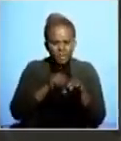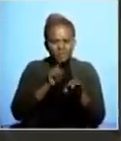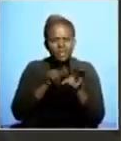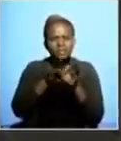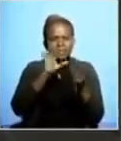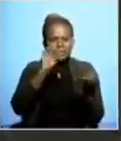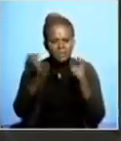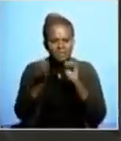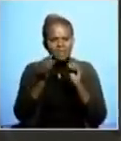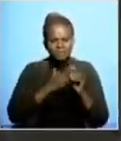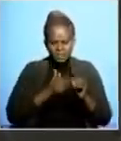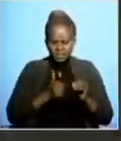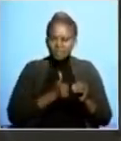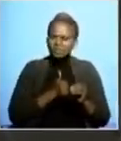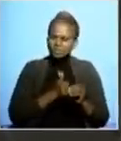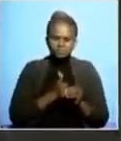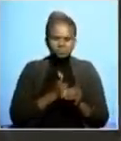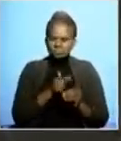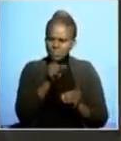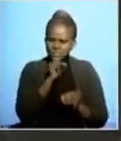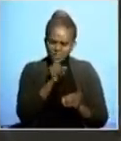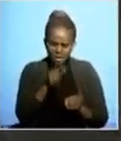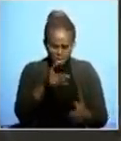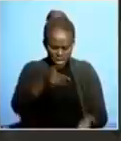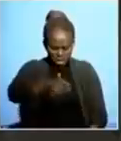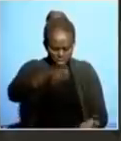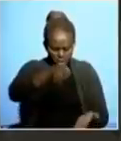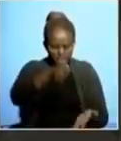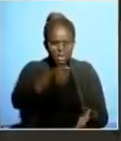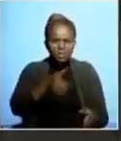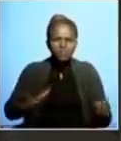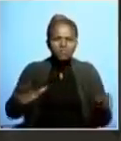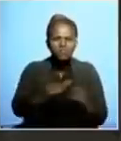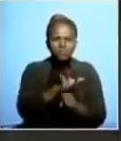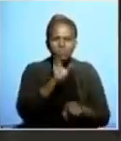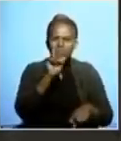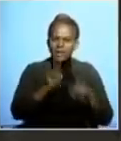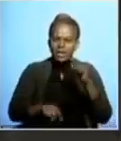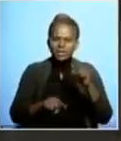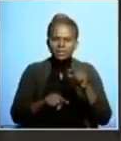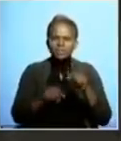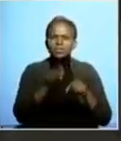The bucket will not fill. The water will continue leaking.